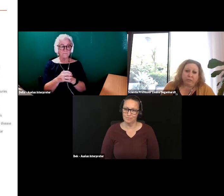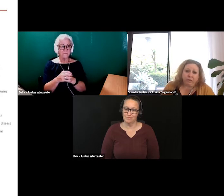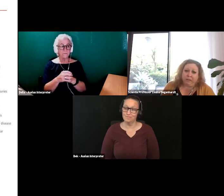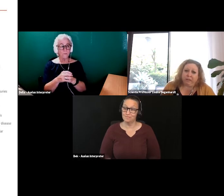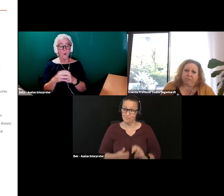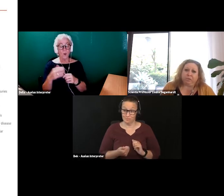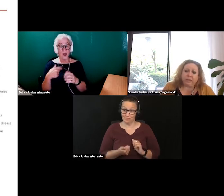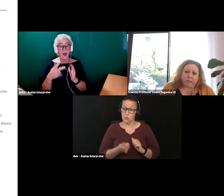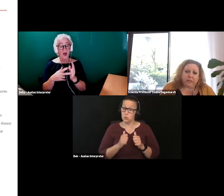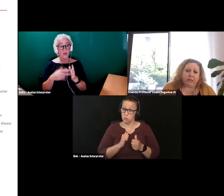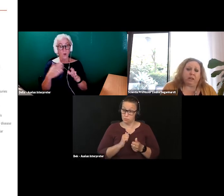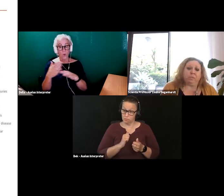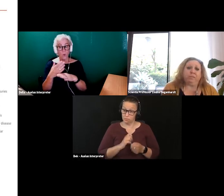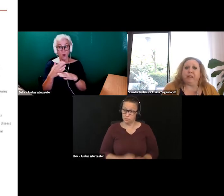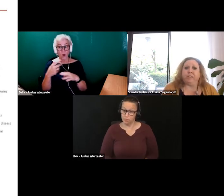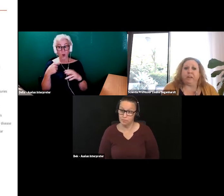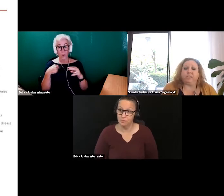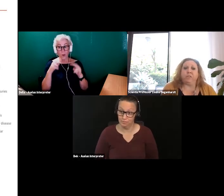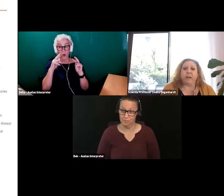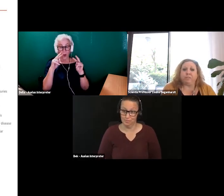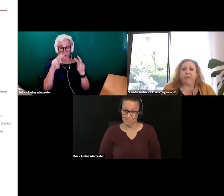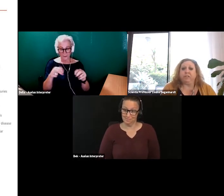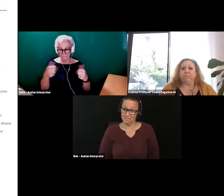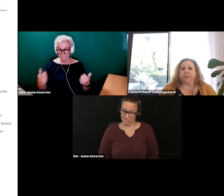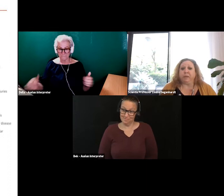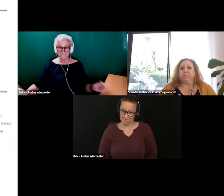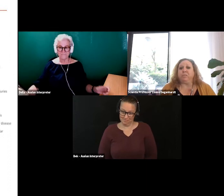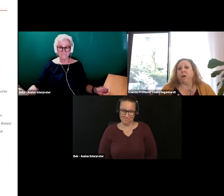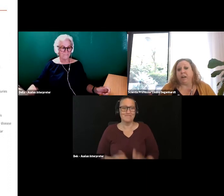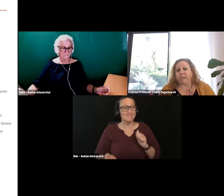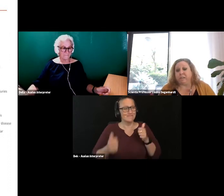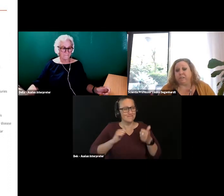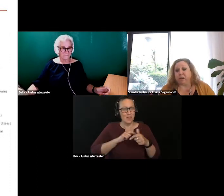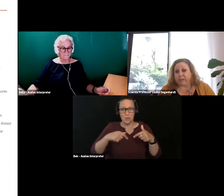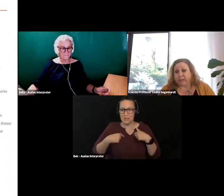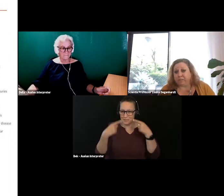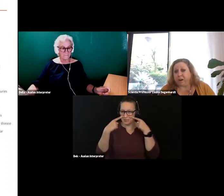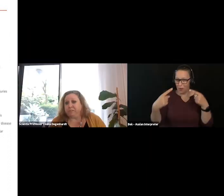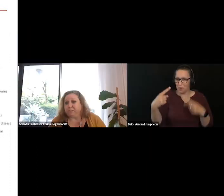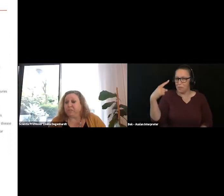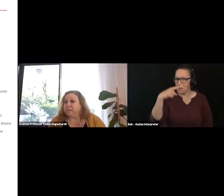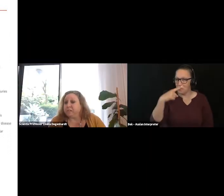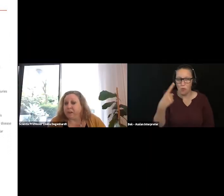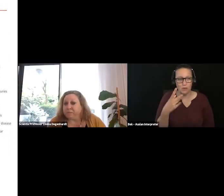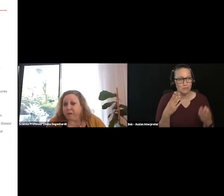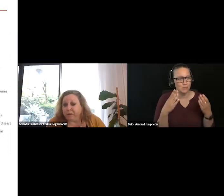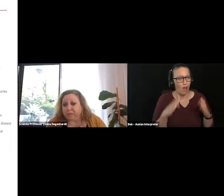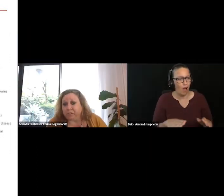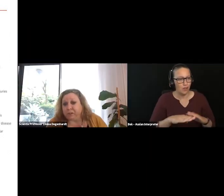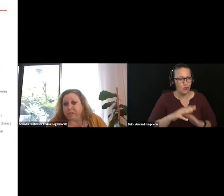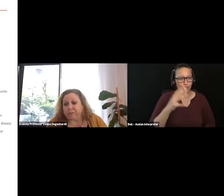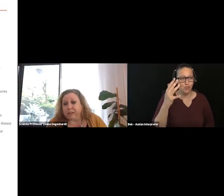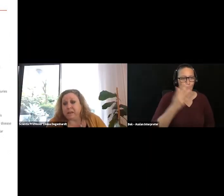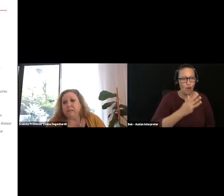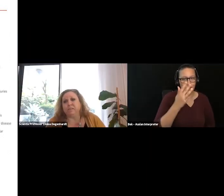Work that we looked at in mortality, we found that on average among people who died in this 1985 to 2005 period that